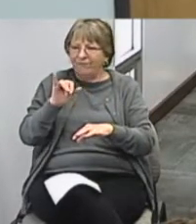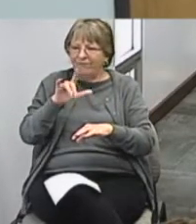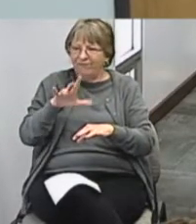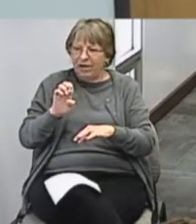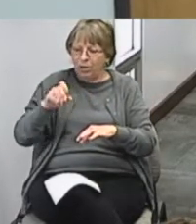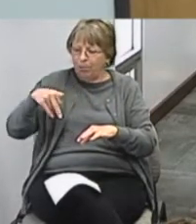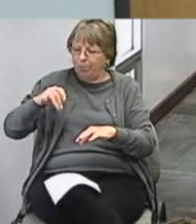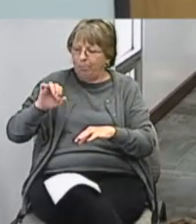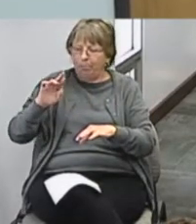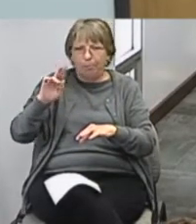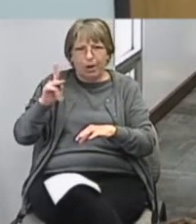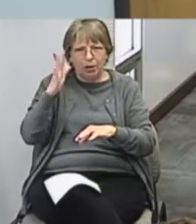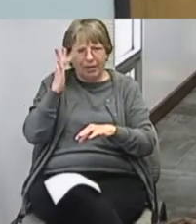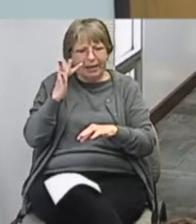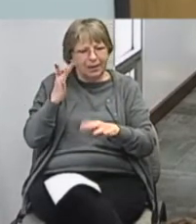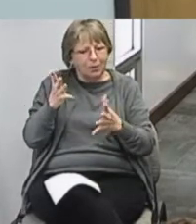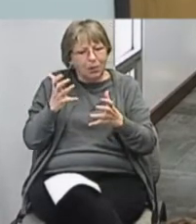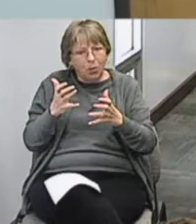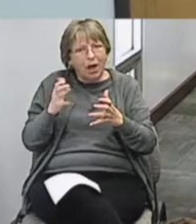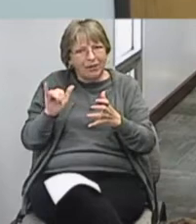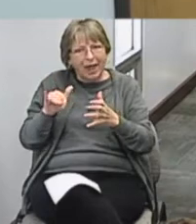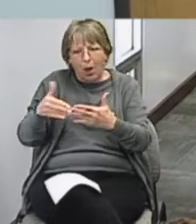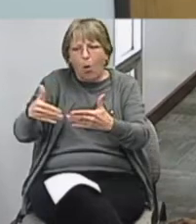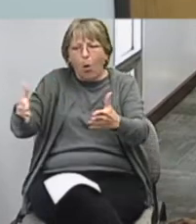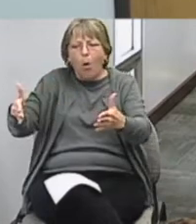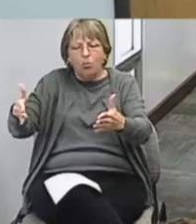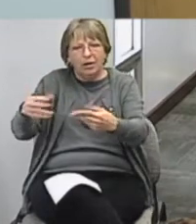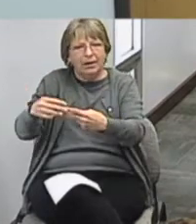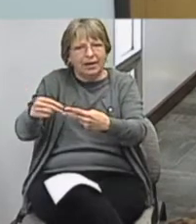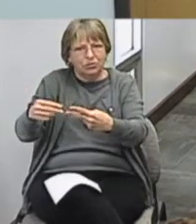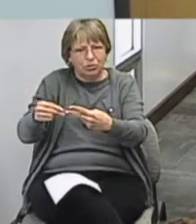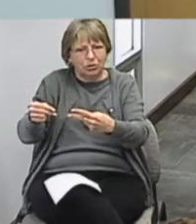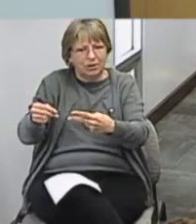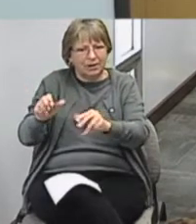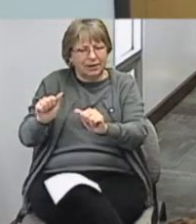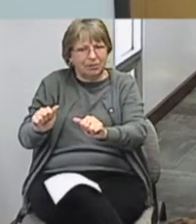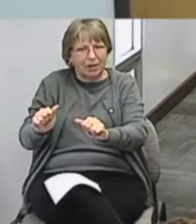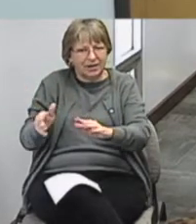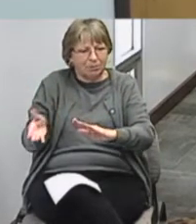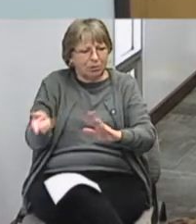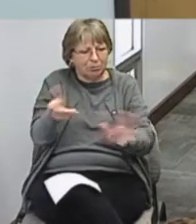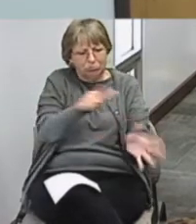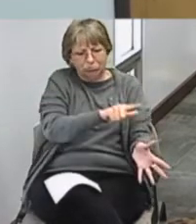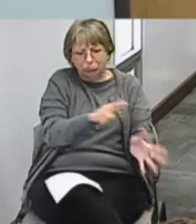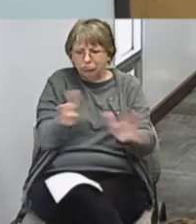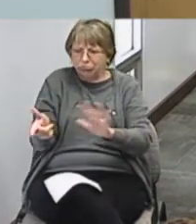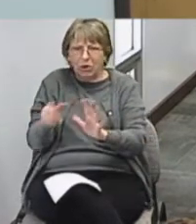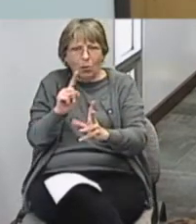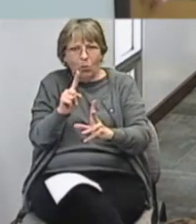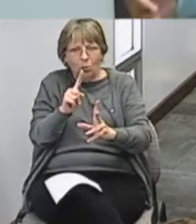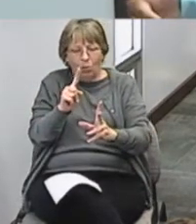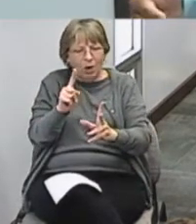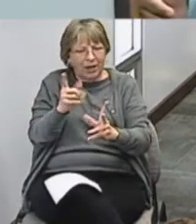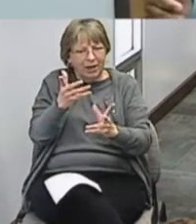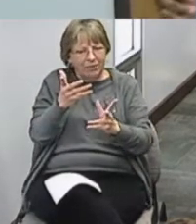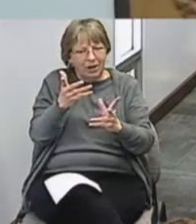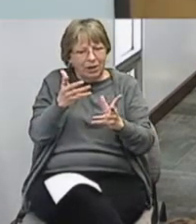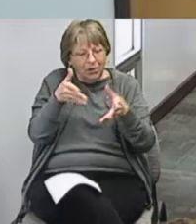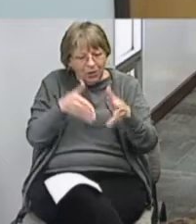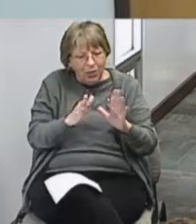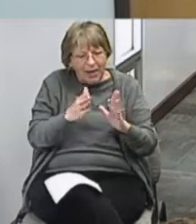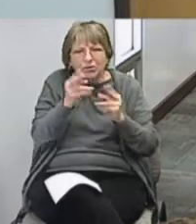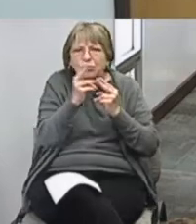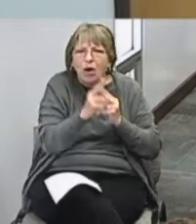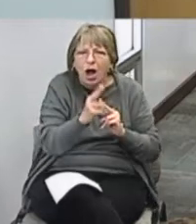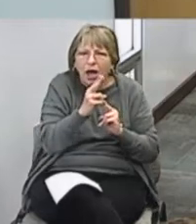Park, because we'd like to leave that option open still, because it could possibly be one of the options to honor Chester Lewis,